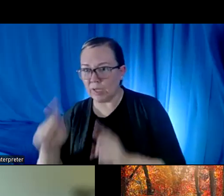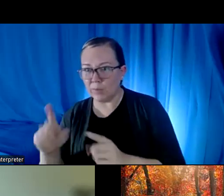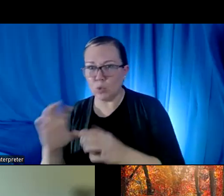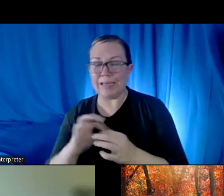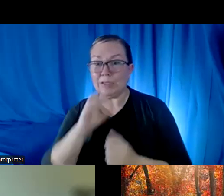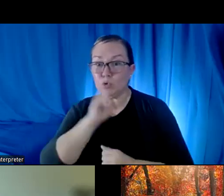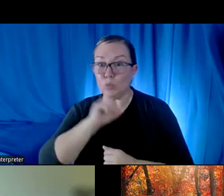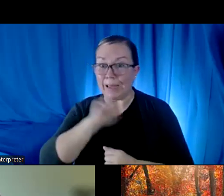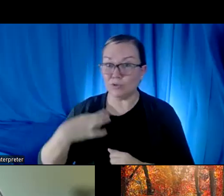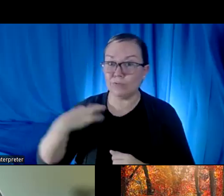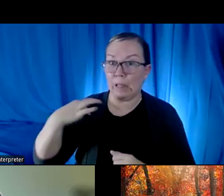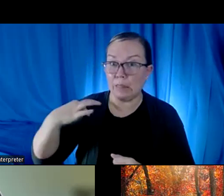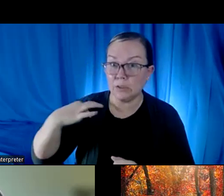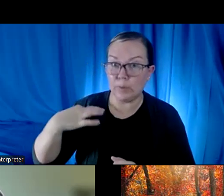age of